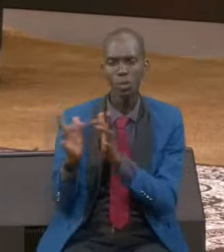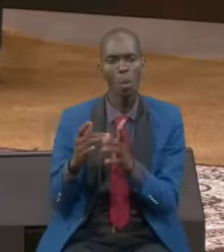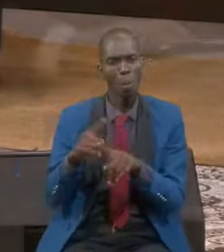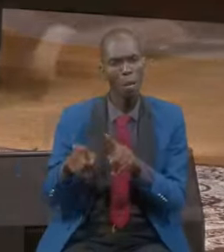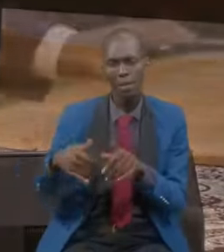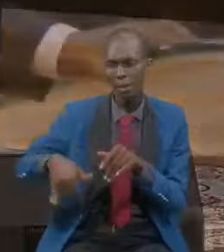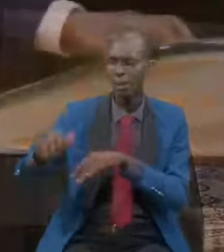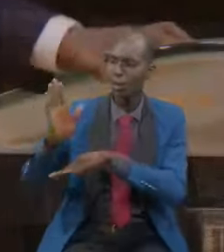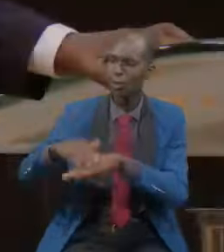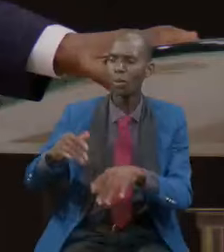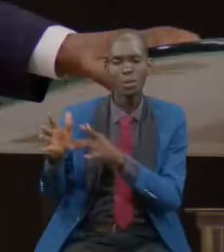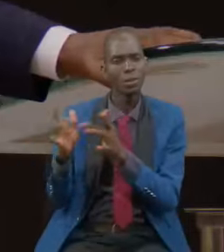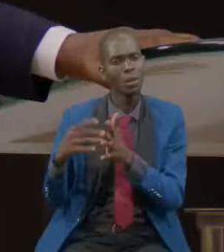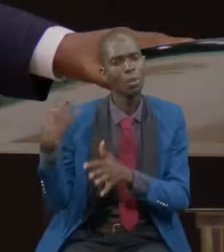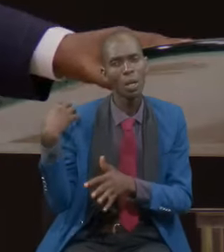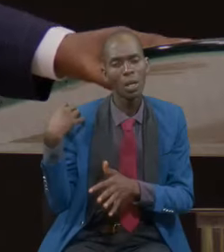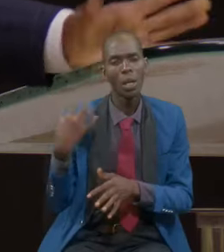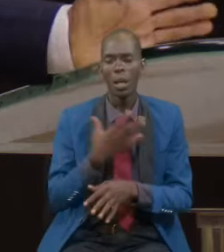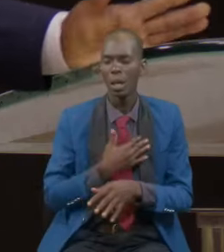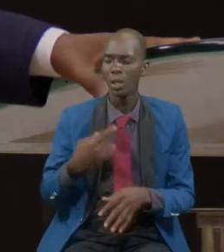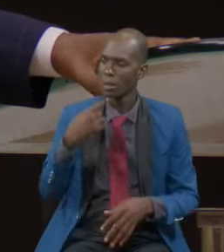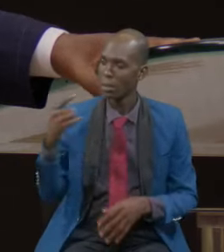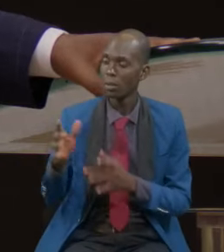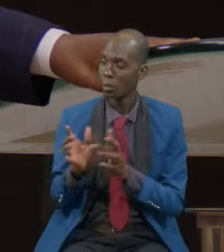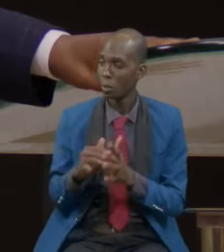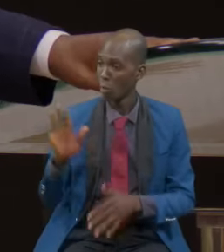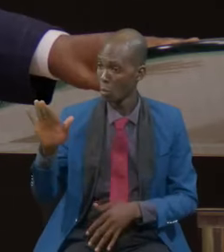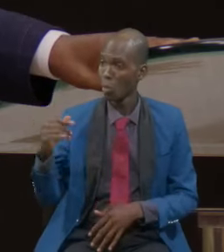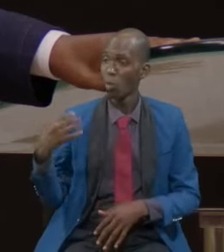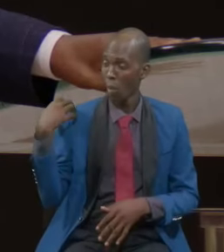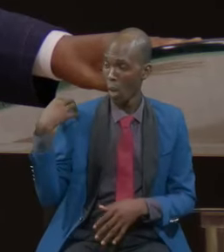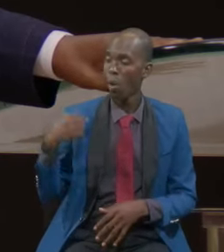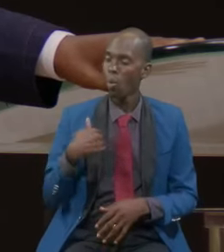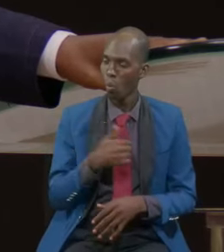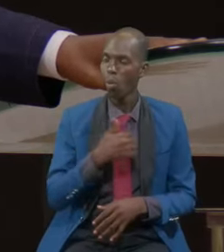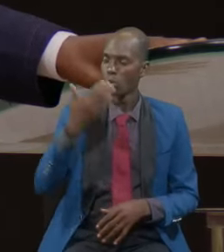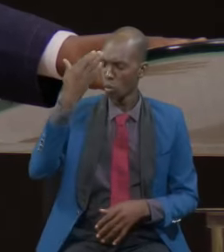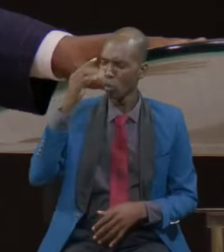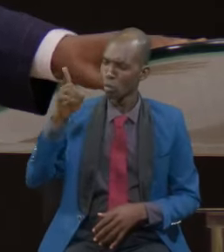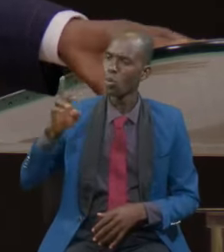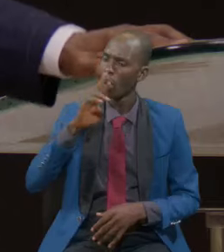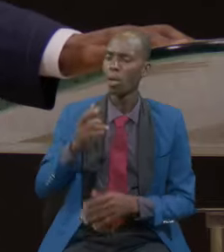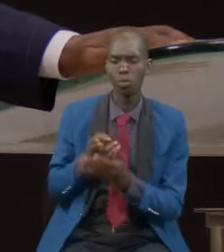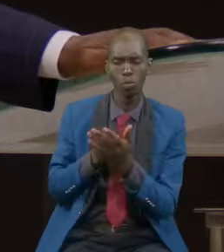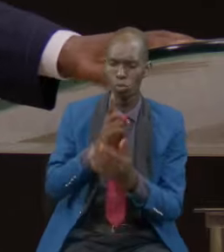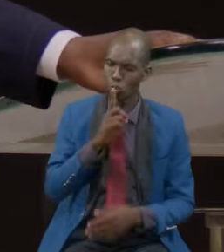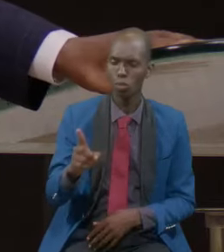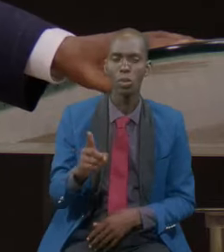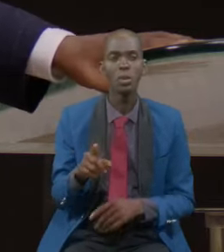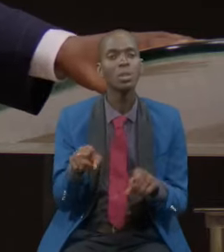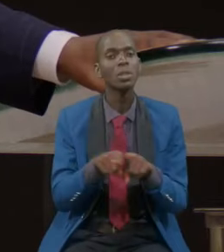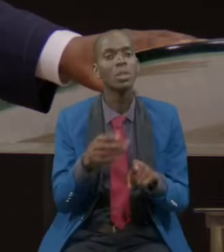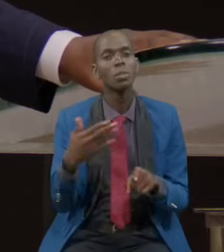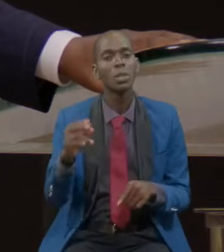know that thou art true. That's true. That's what Nicodemus said. We know you, that you are